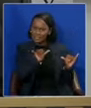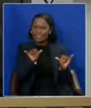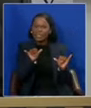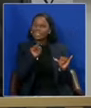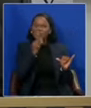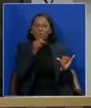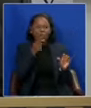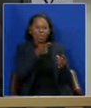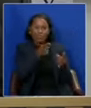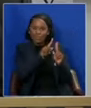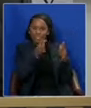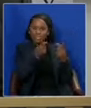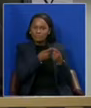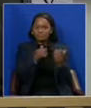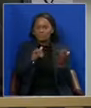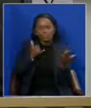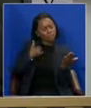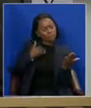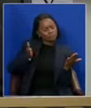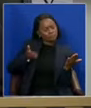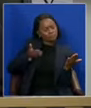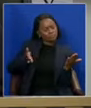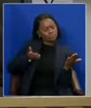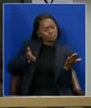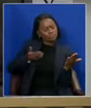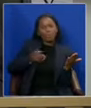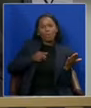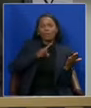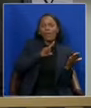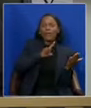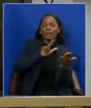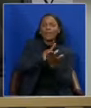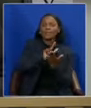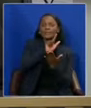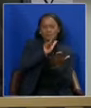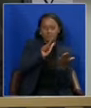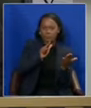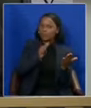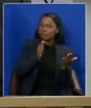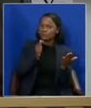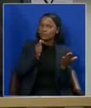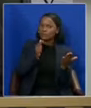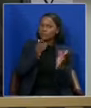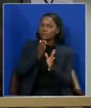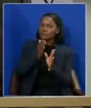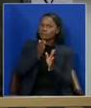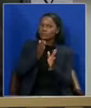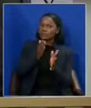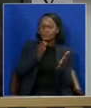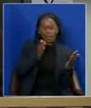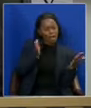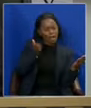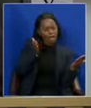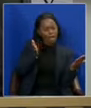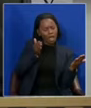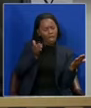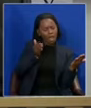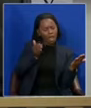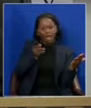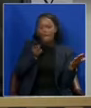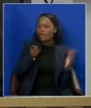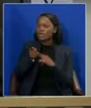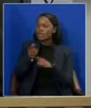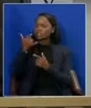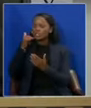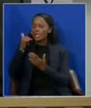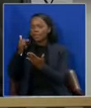just checking docket from 1 to 118, whether they are still the same as the one which are in the checklist or